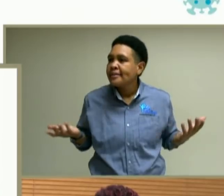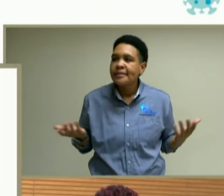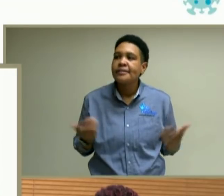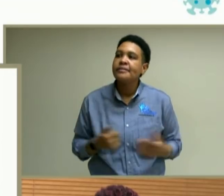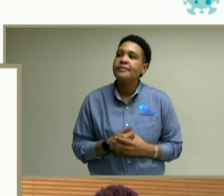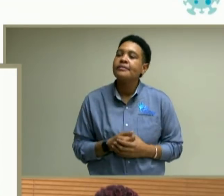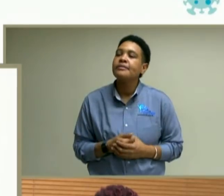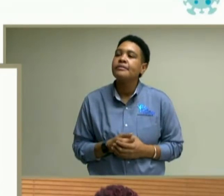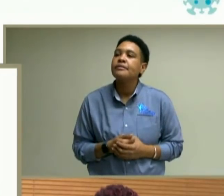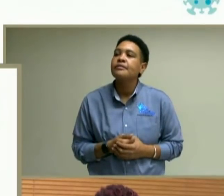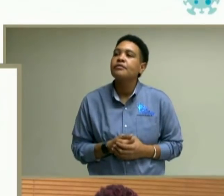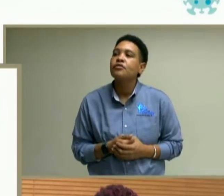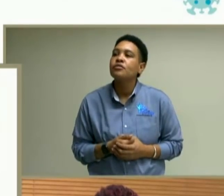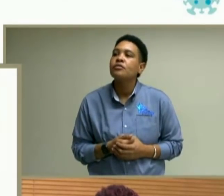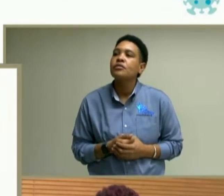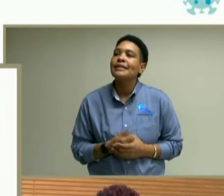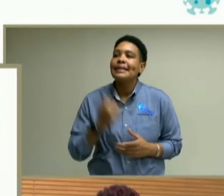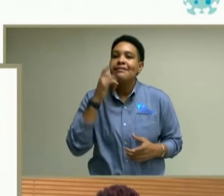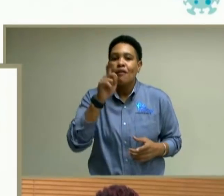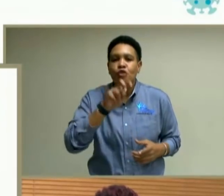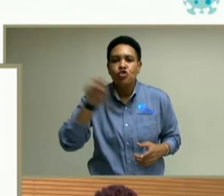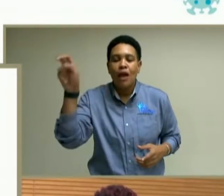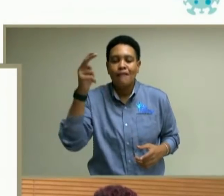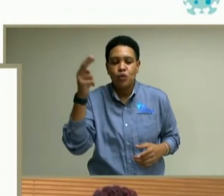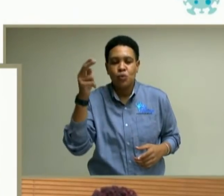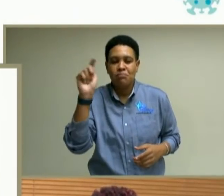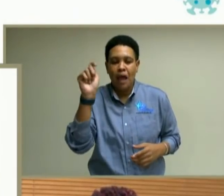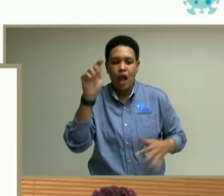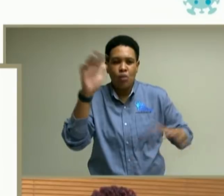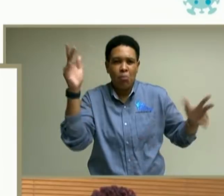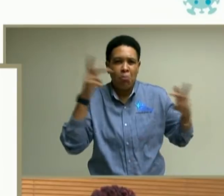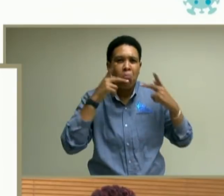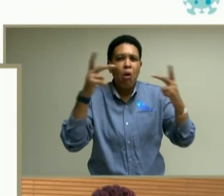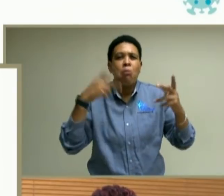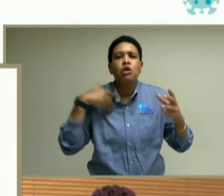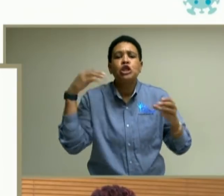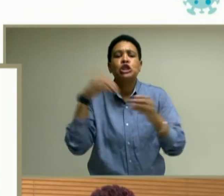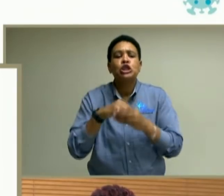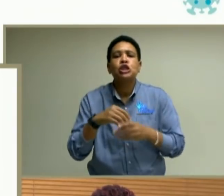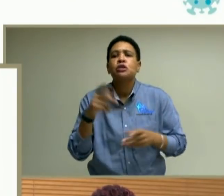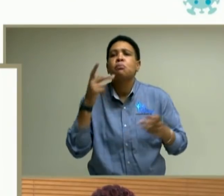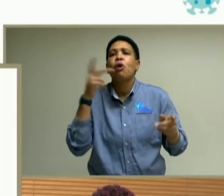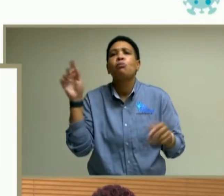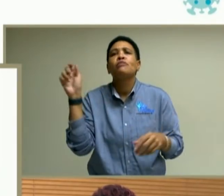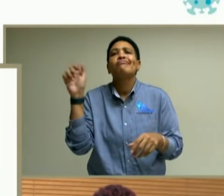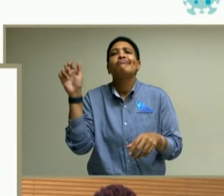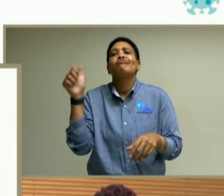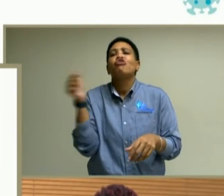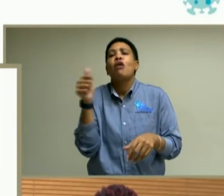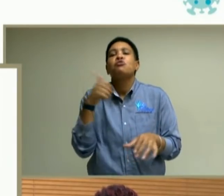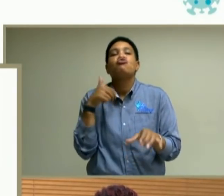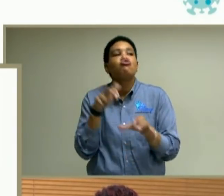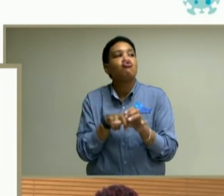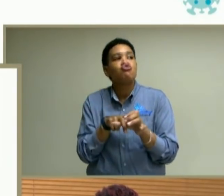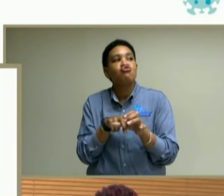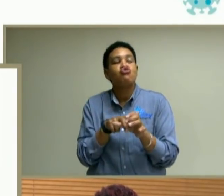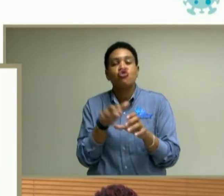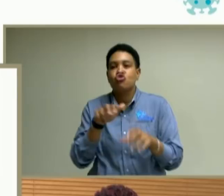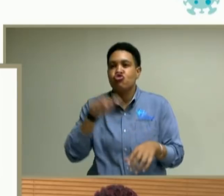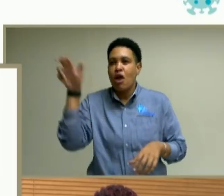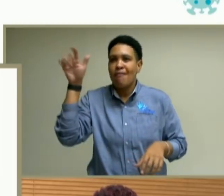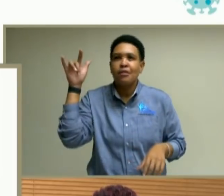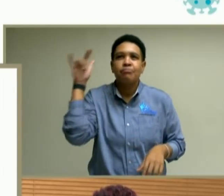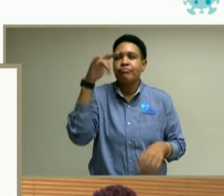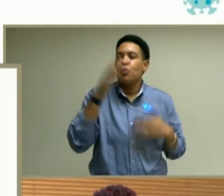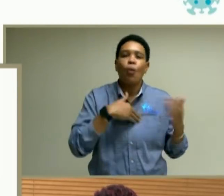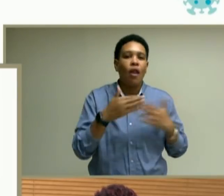Next. If you have to travel, however, especially using public transportation, we ask one, make sure you're wearing